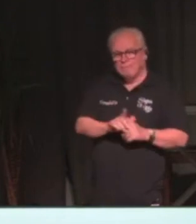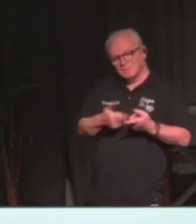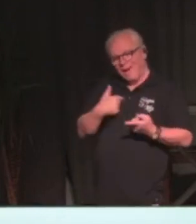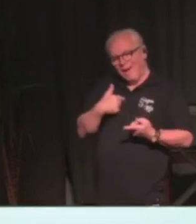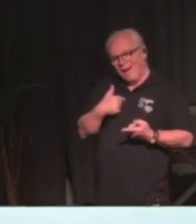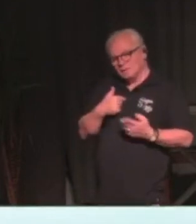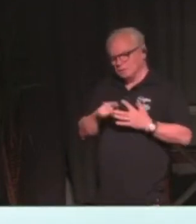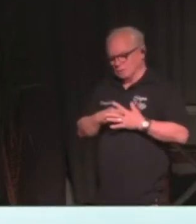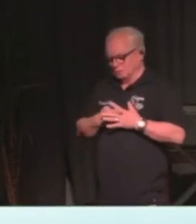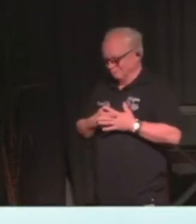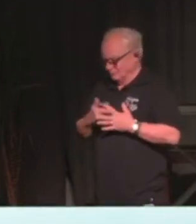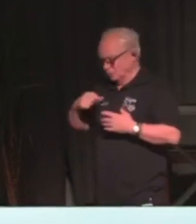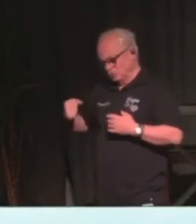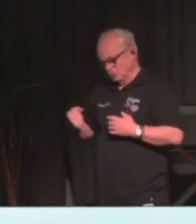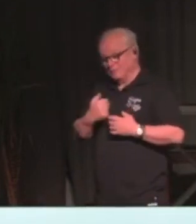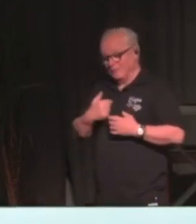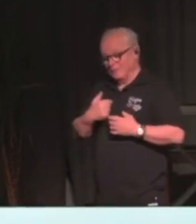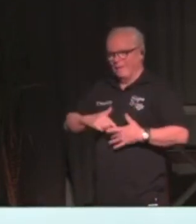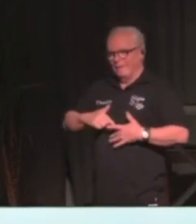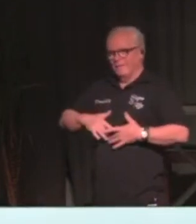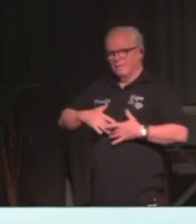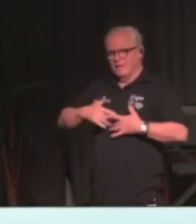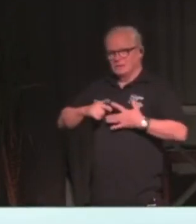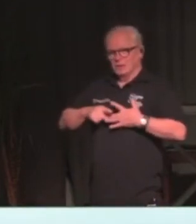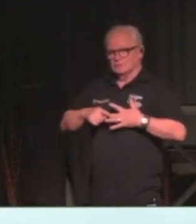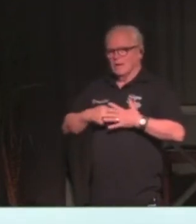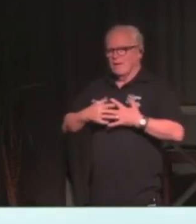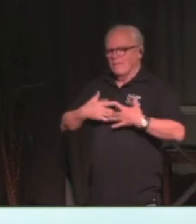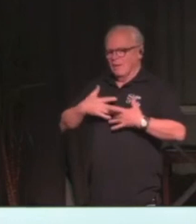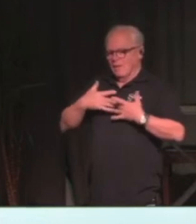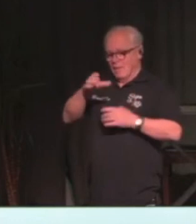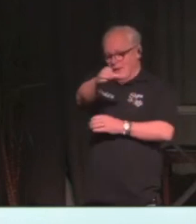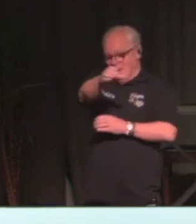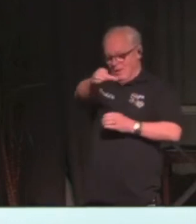but I begin instead, if I begin to pray for them